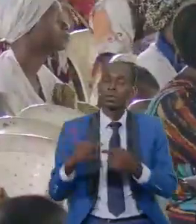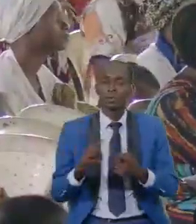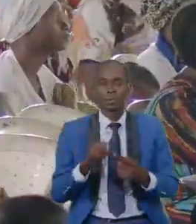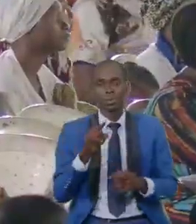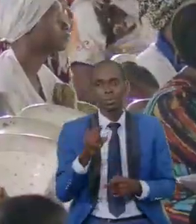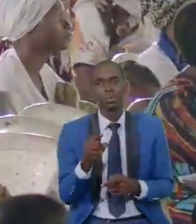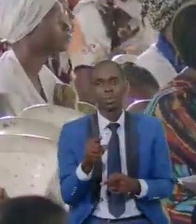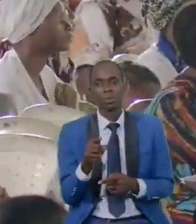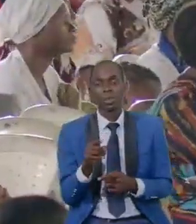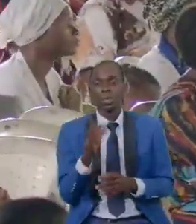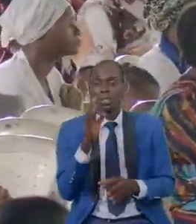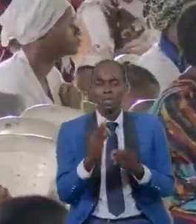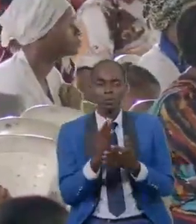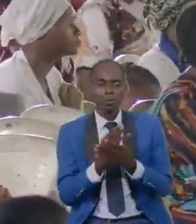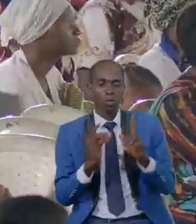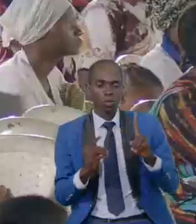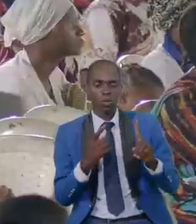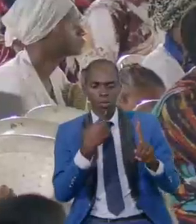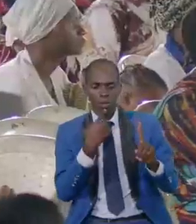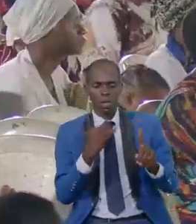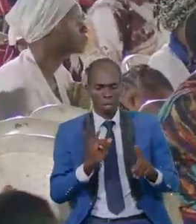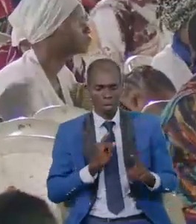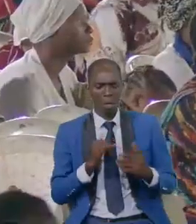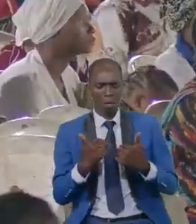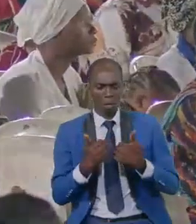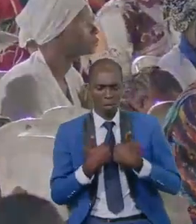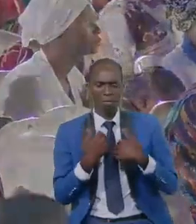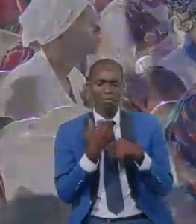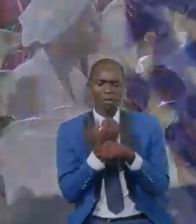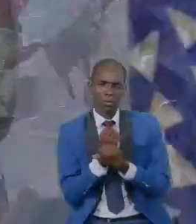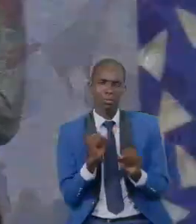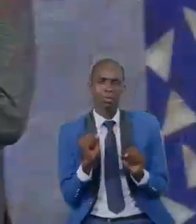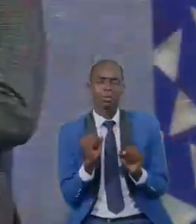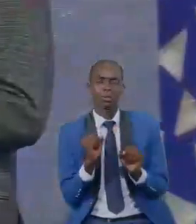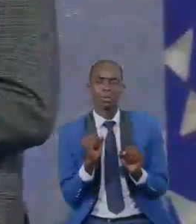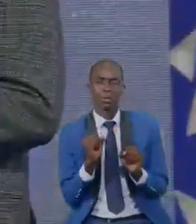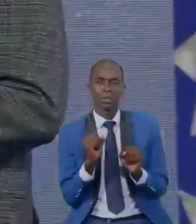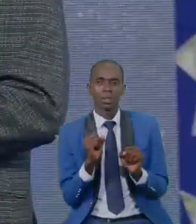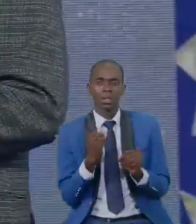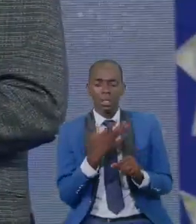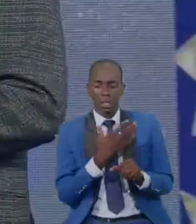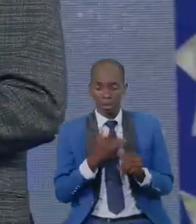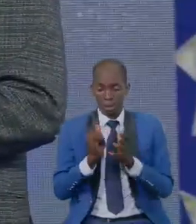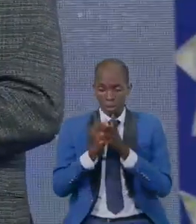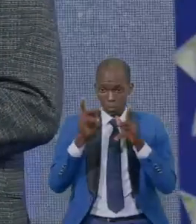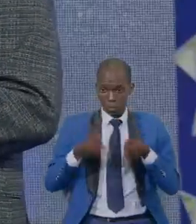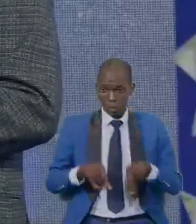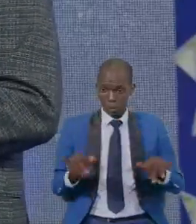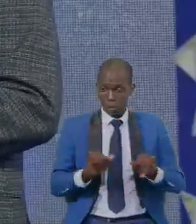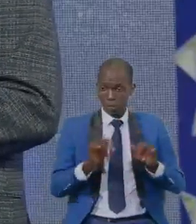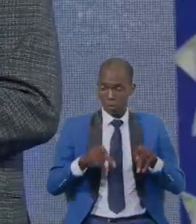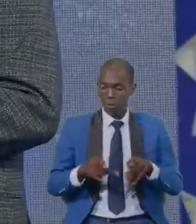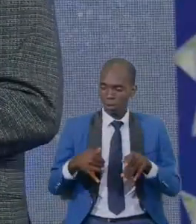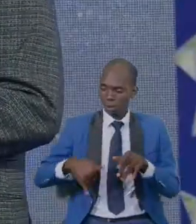If somebody says, I have salvation, and is still fighting with his neighbor,